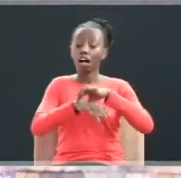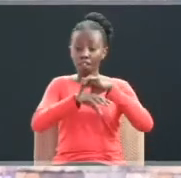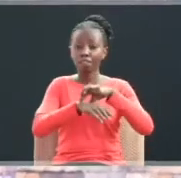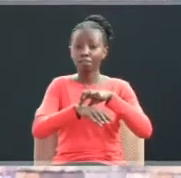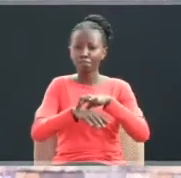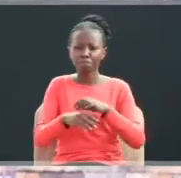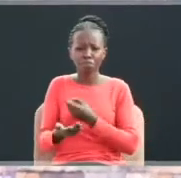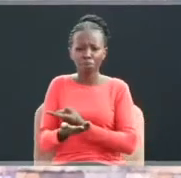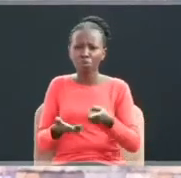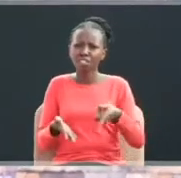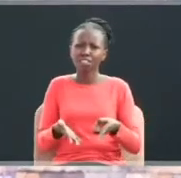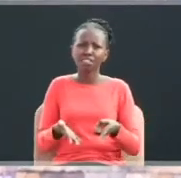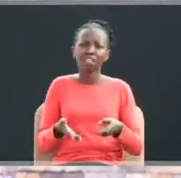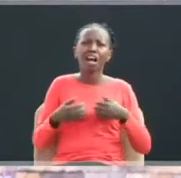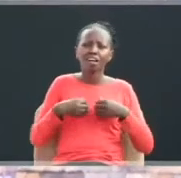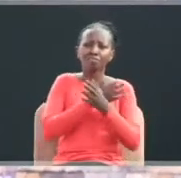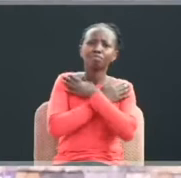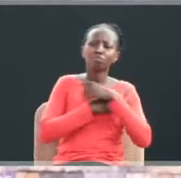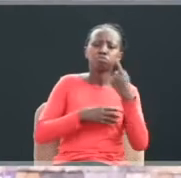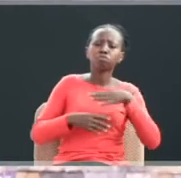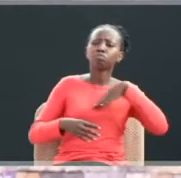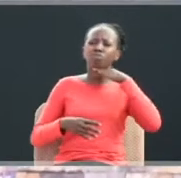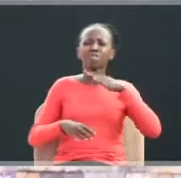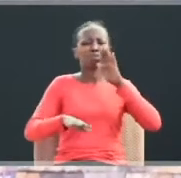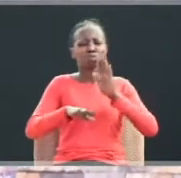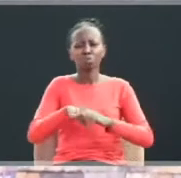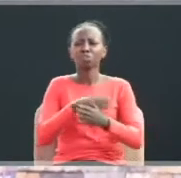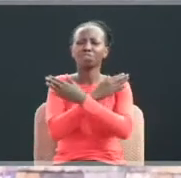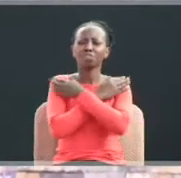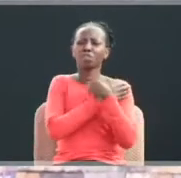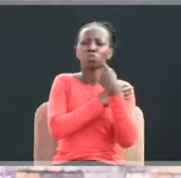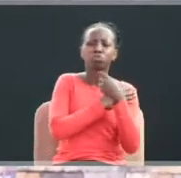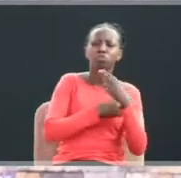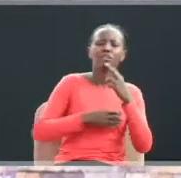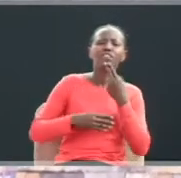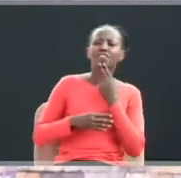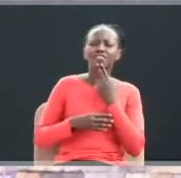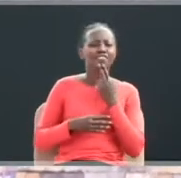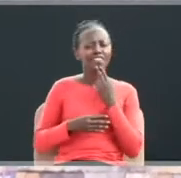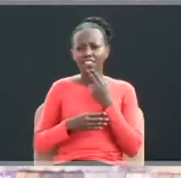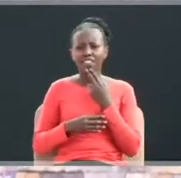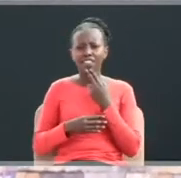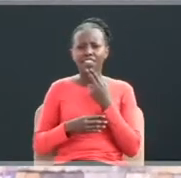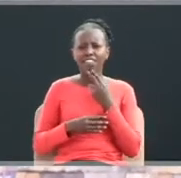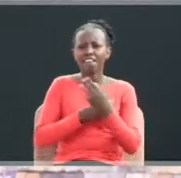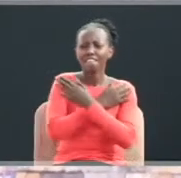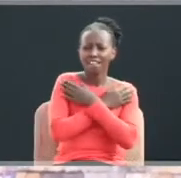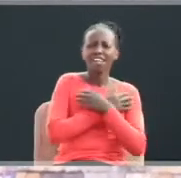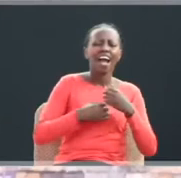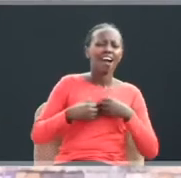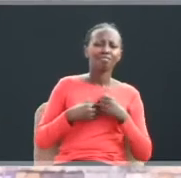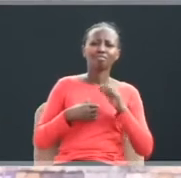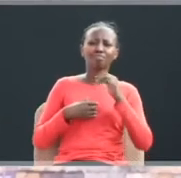This week I've lost a dear friend. A good friend, a humorous friend, a guy that had so many jokes.